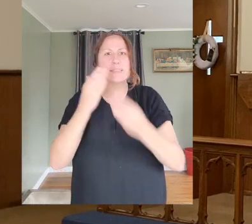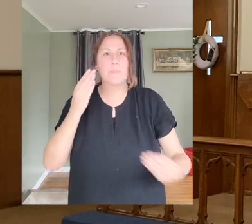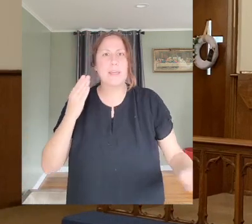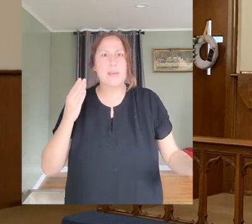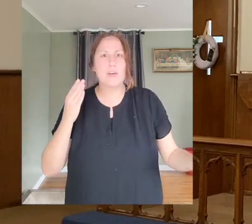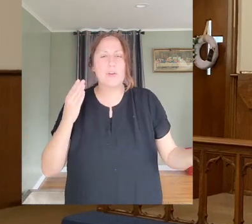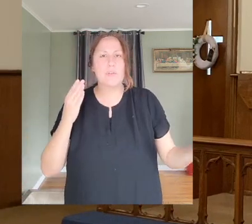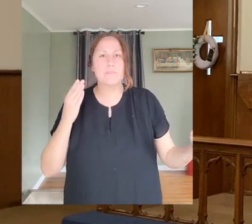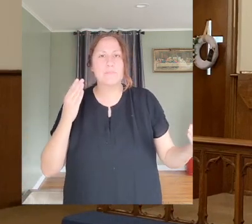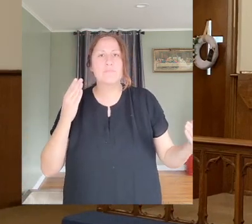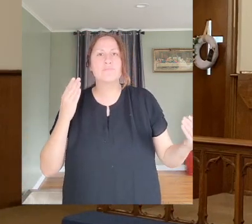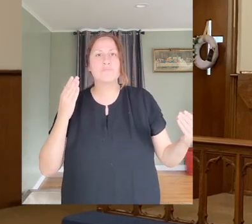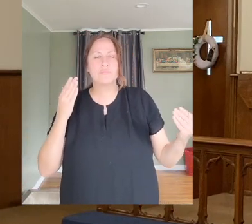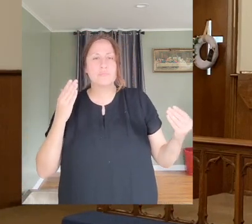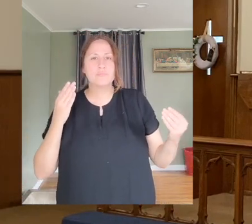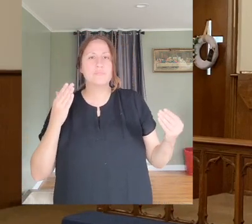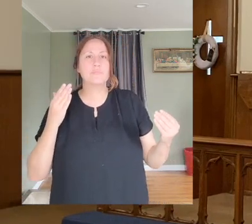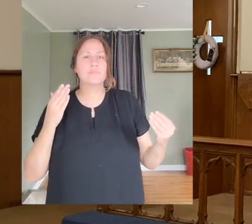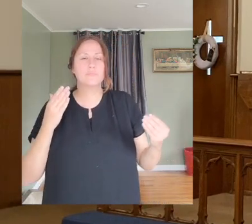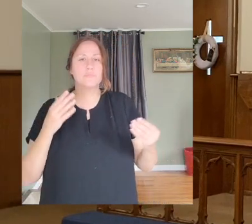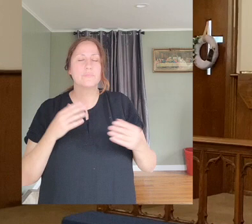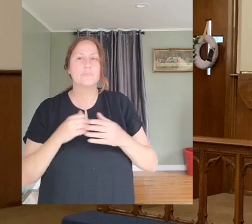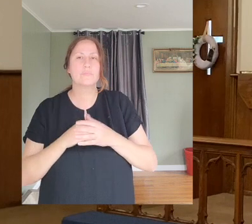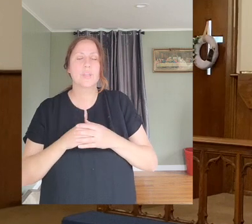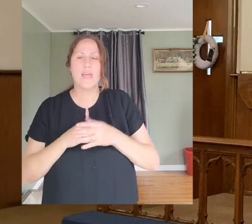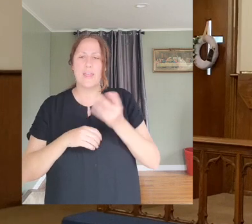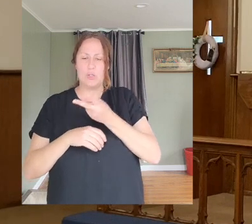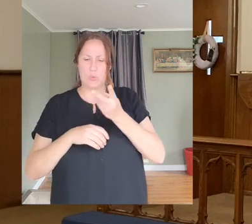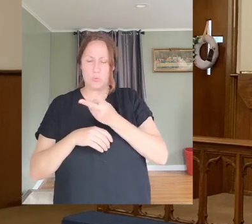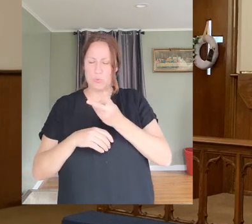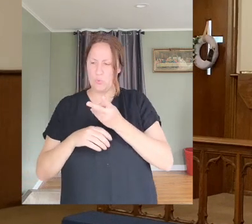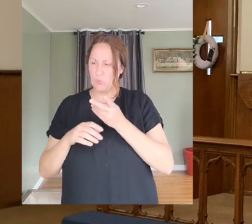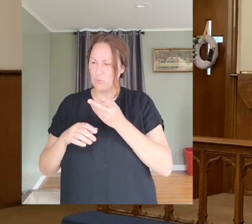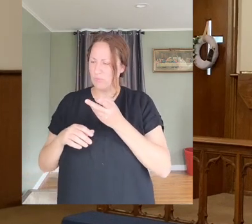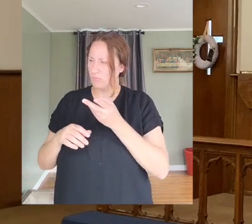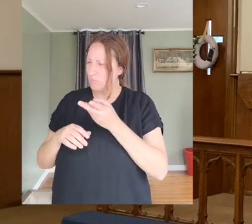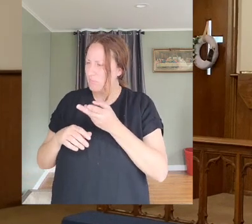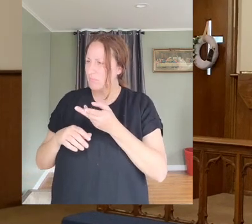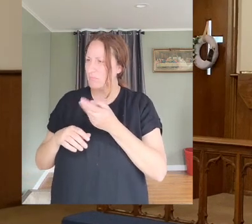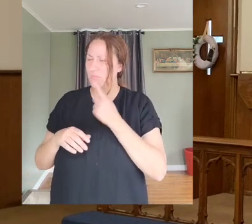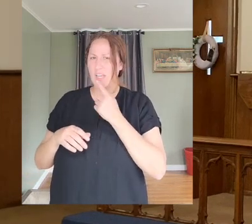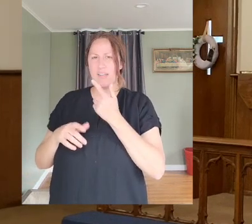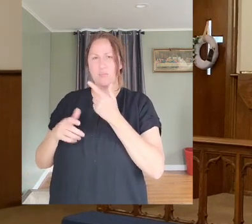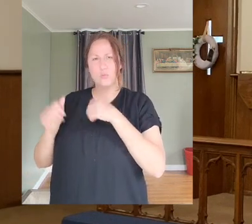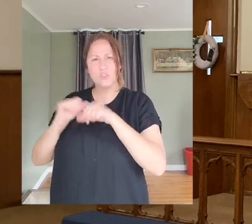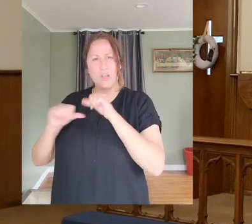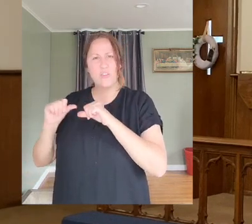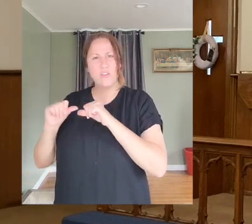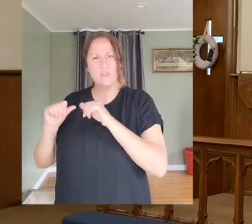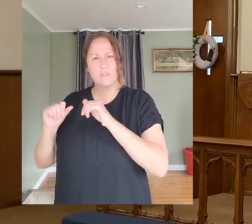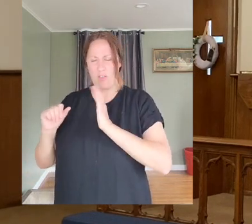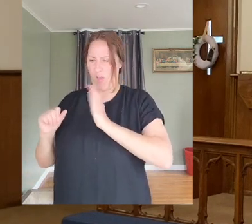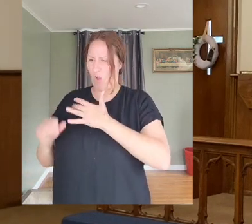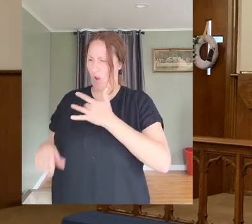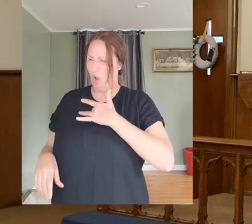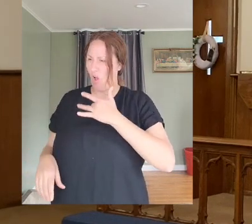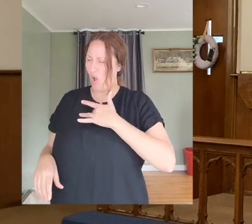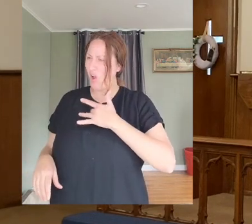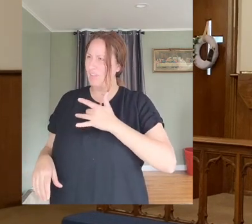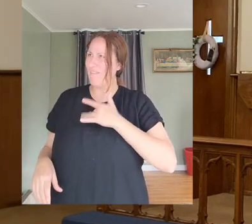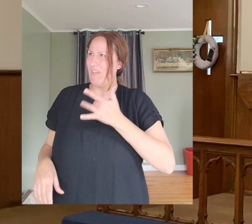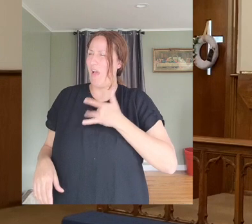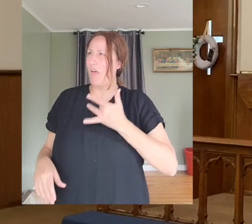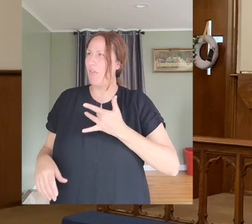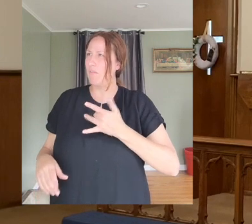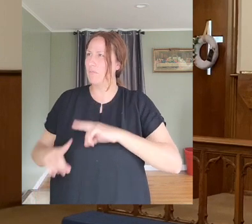their sight. And they say to each other, did not our hearts burn within us while he talked